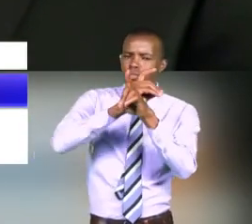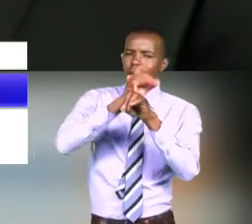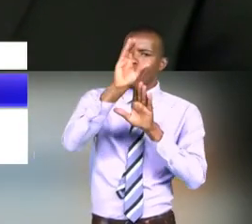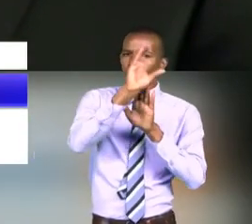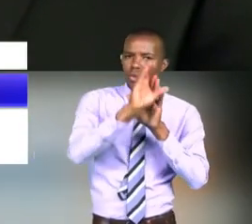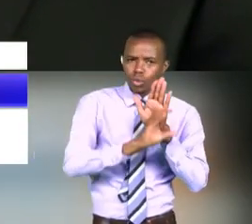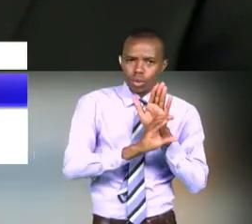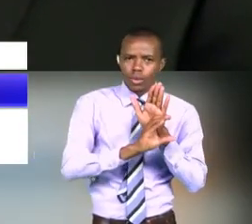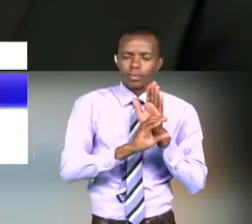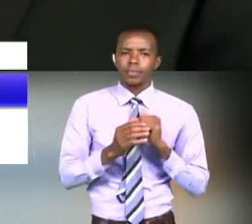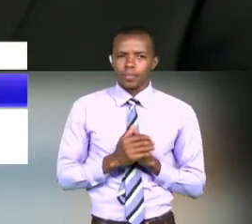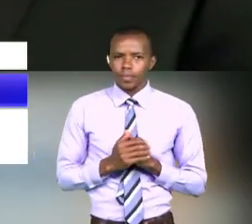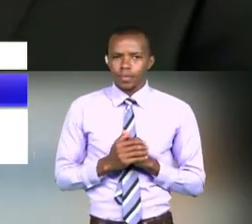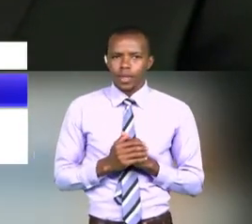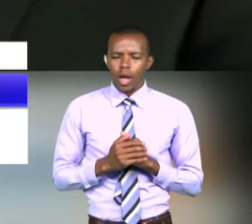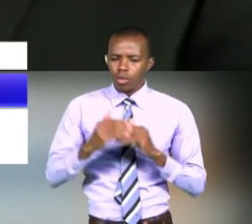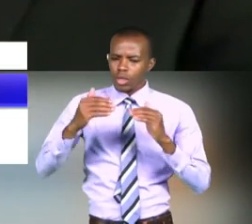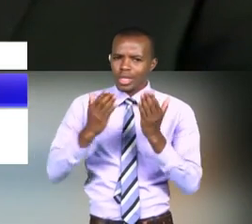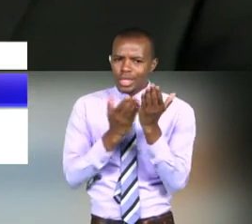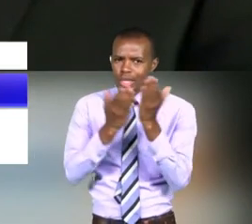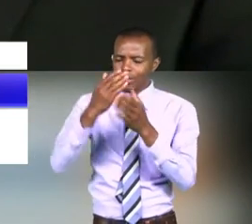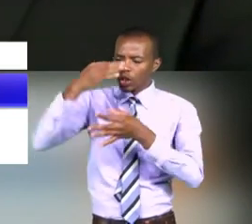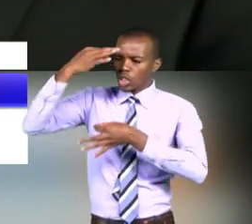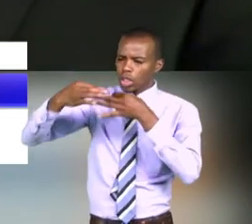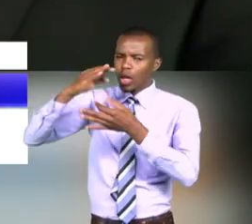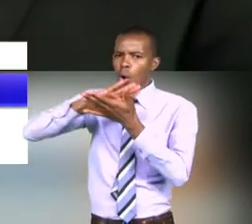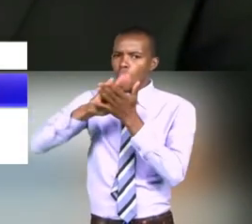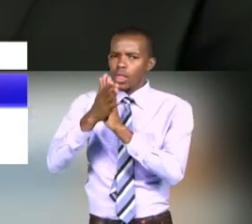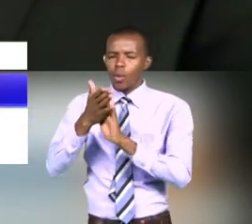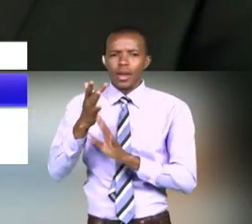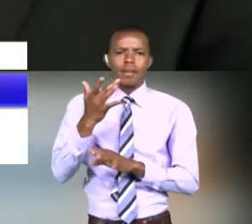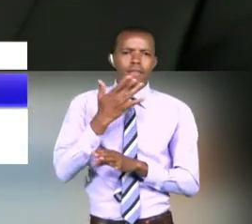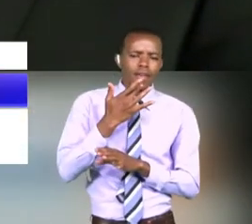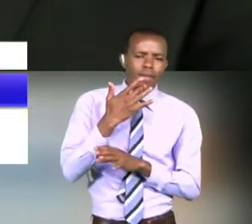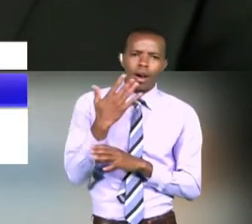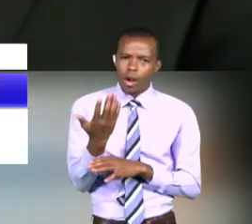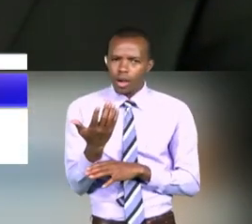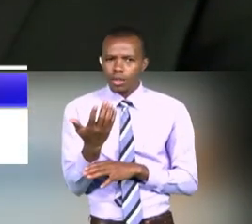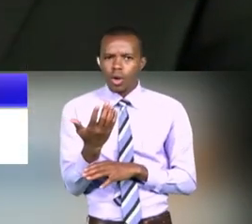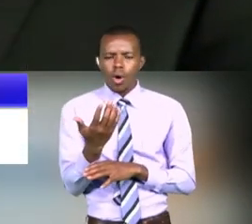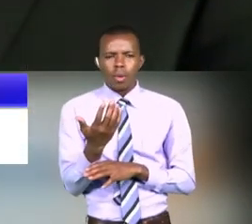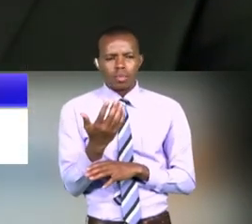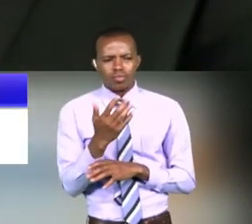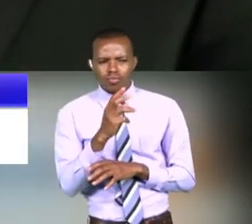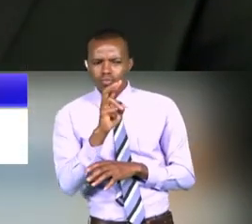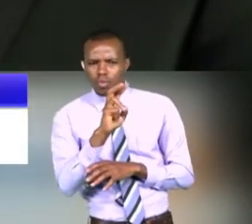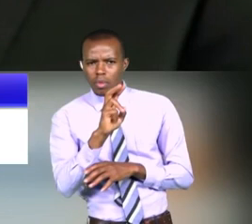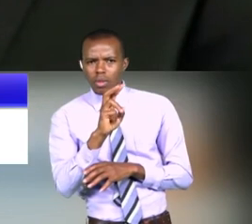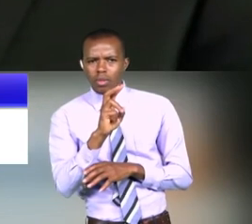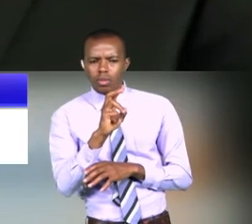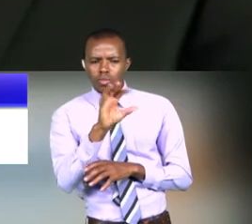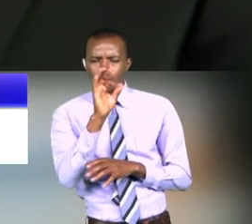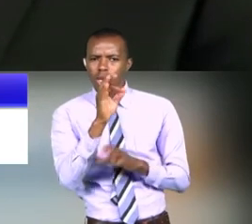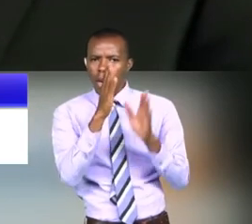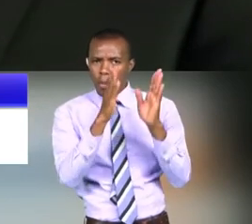Constitution, to do justice without favor, affection or ill will